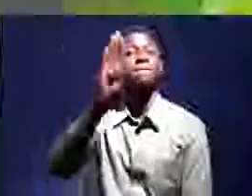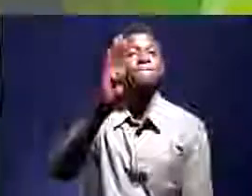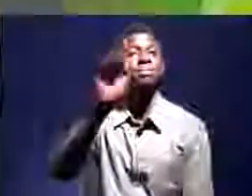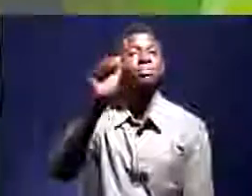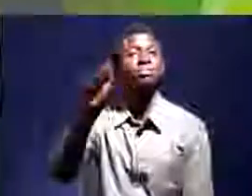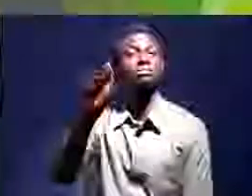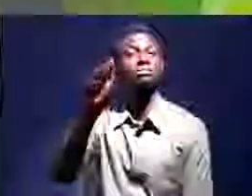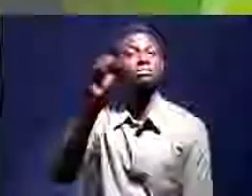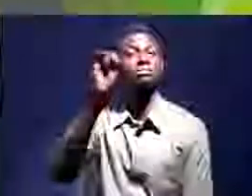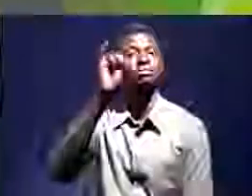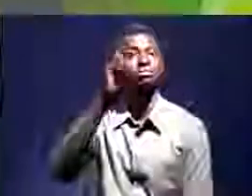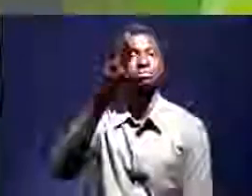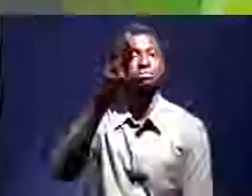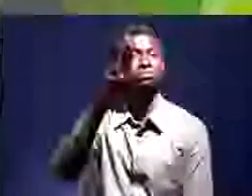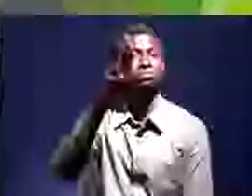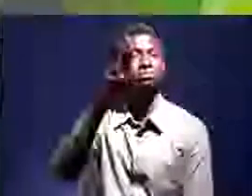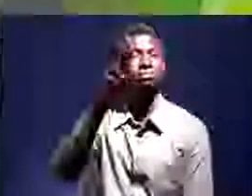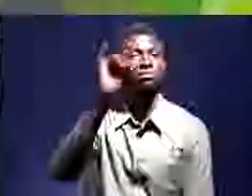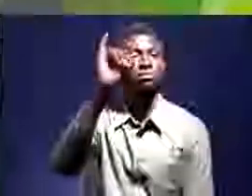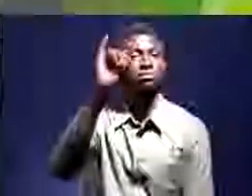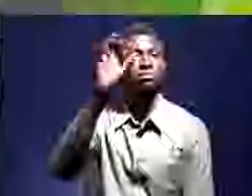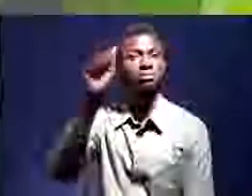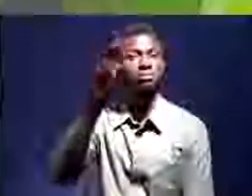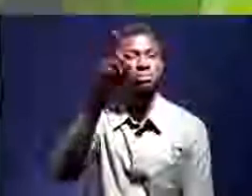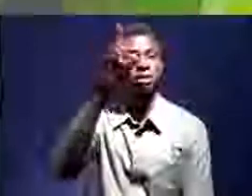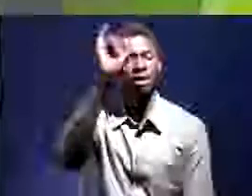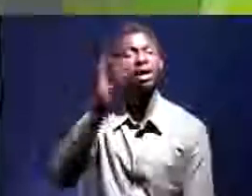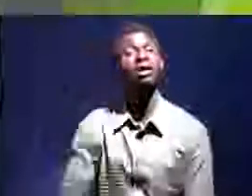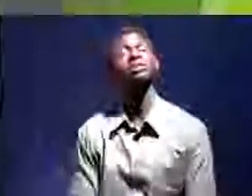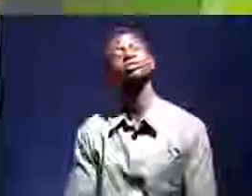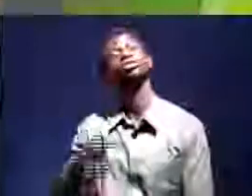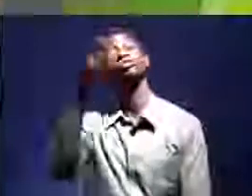we had nine baptized today.